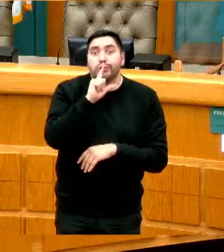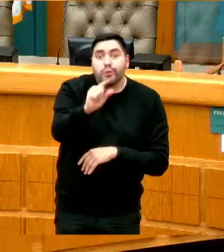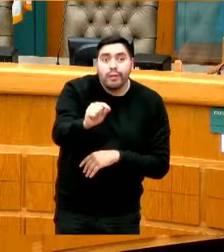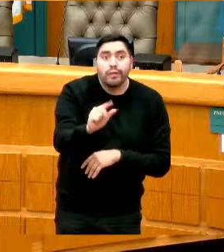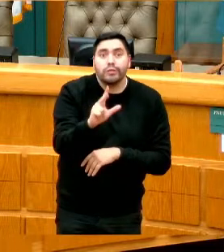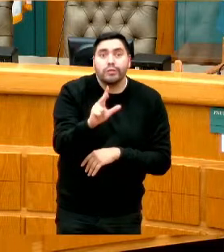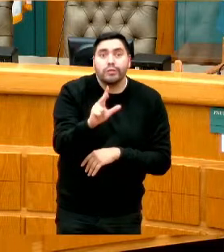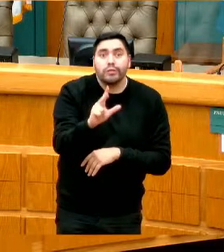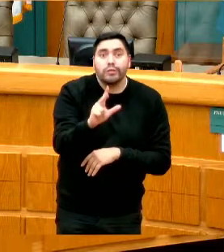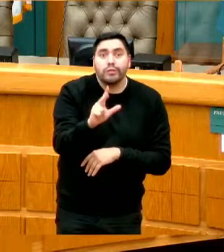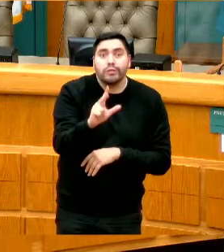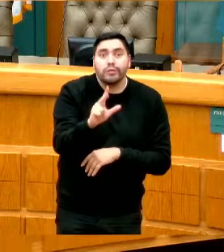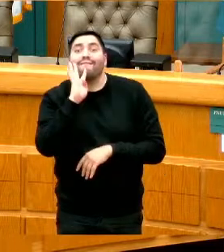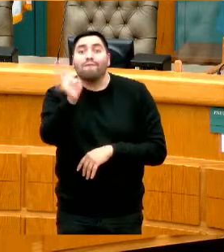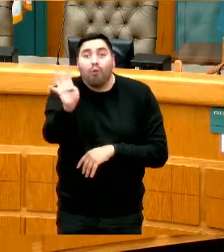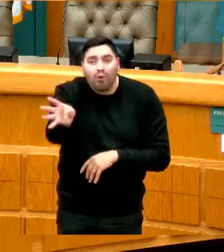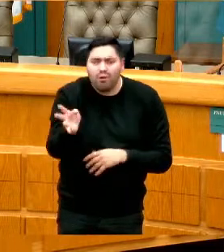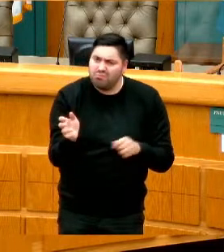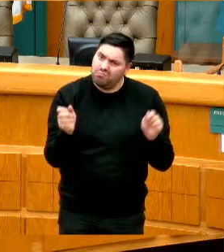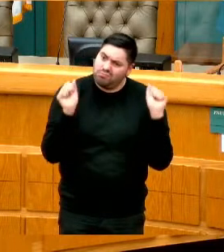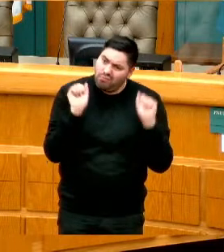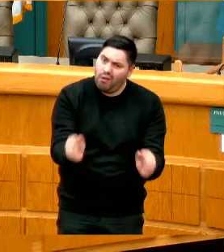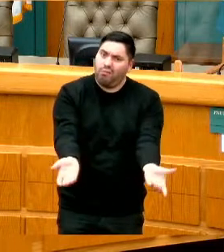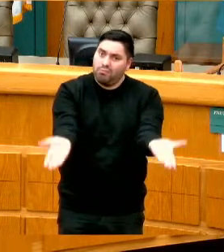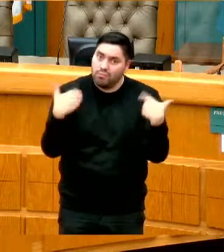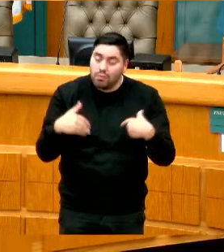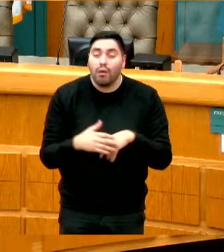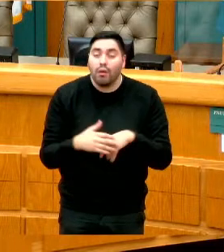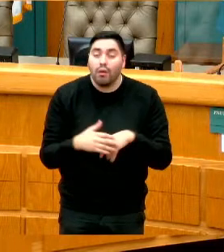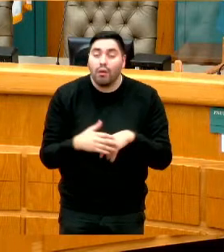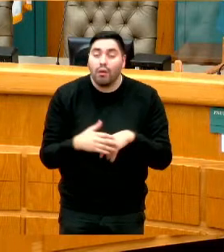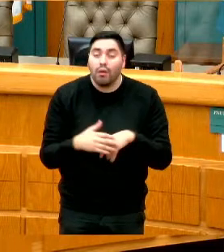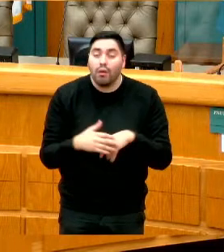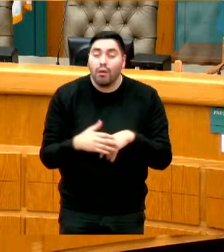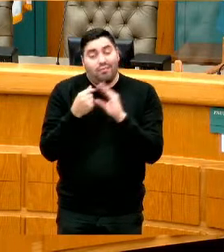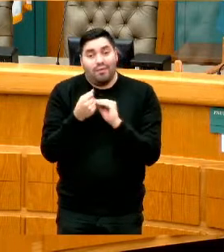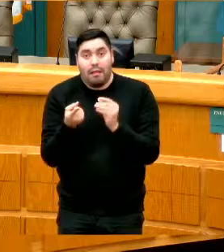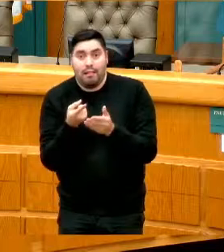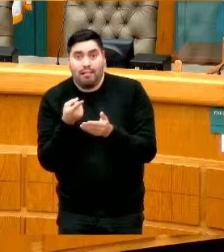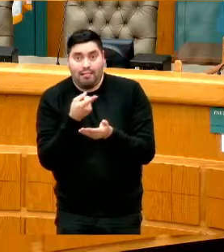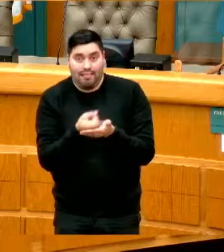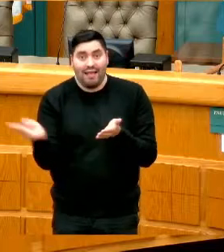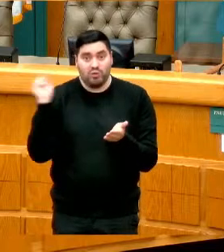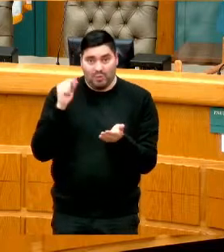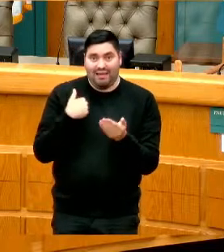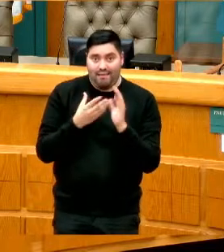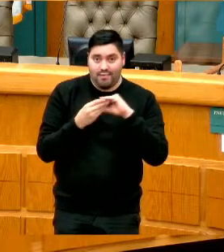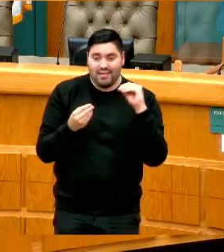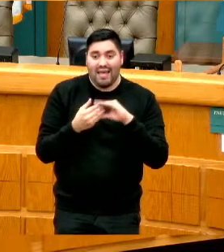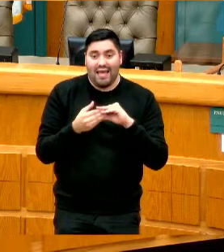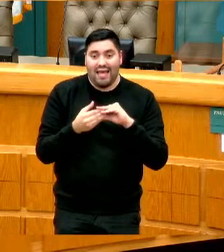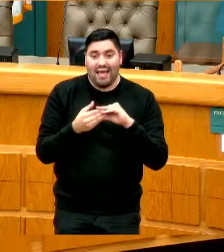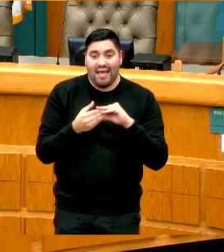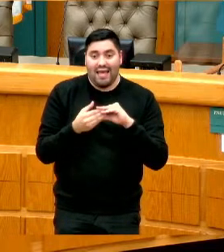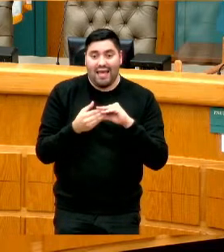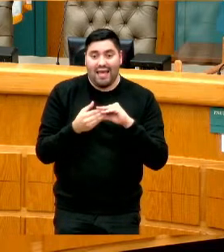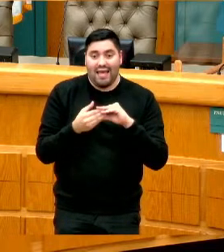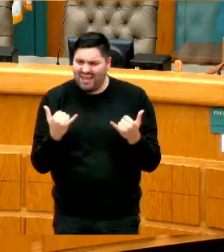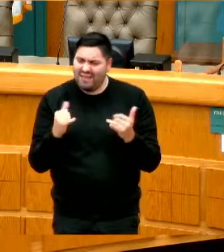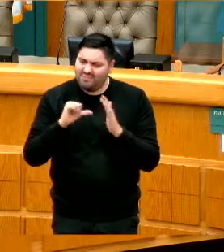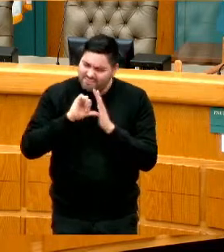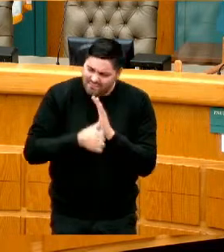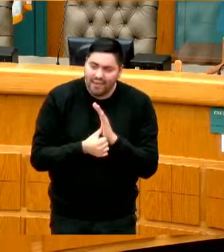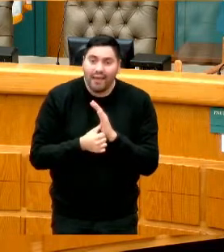and their 40s. And I said last week, and I'm here to repeat today, this is such welcome